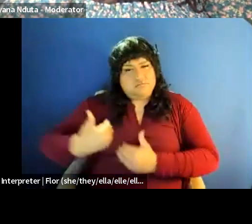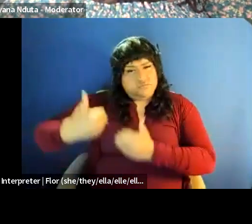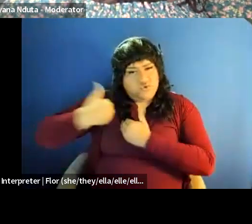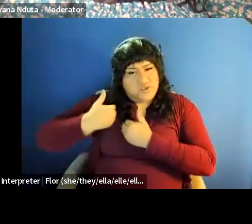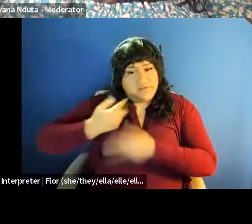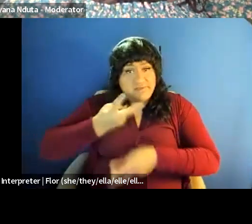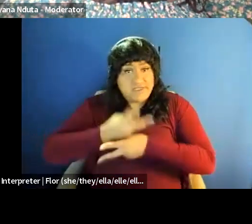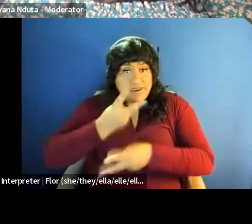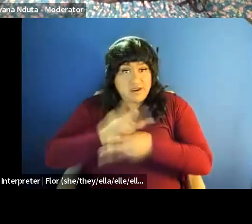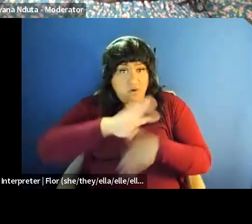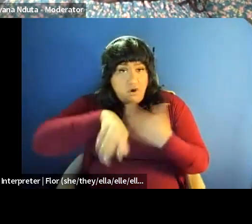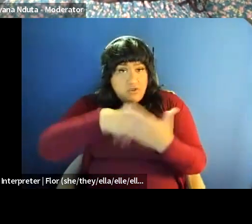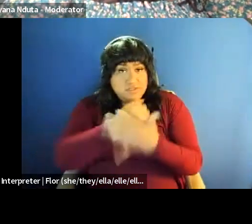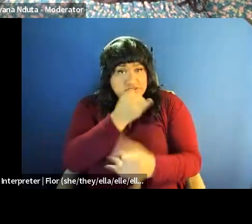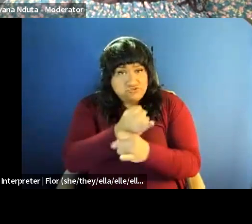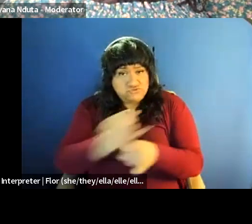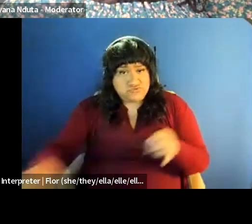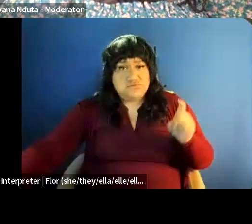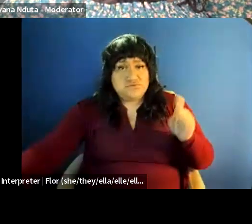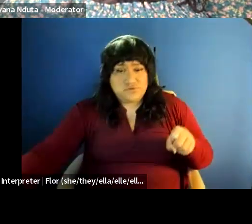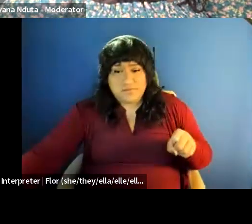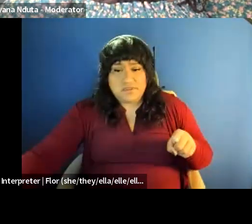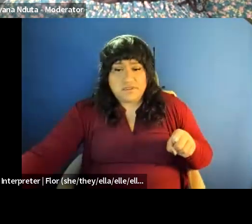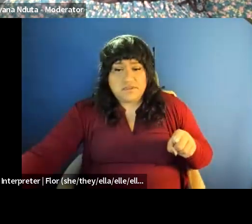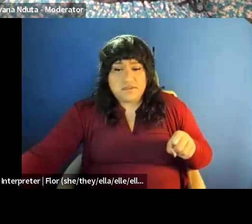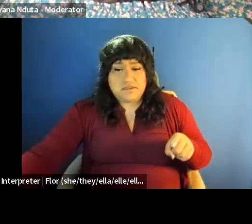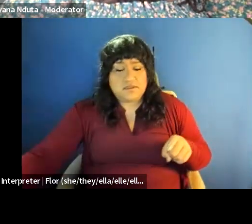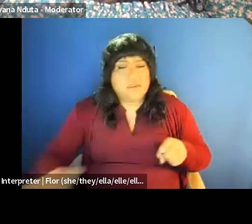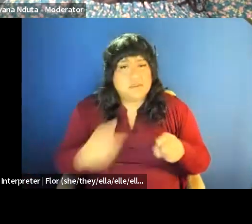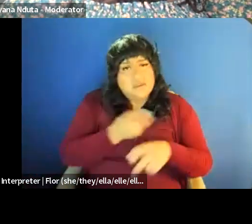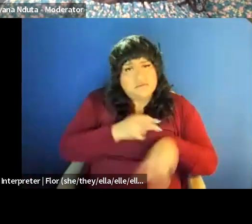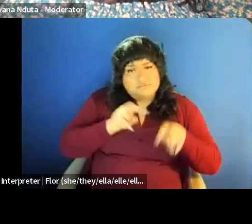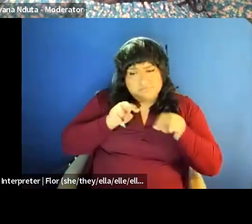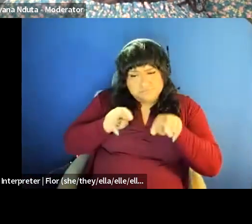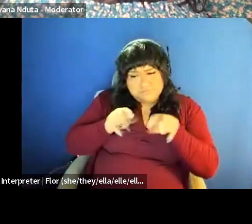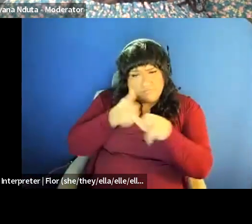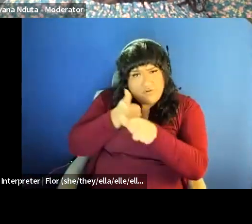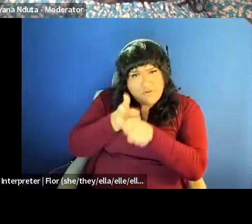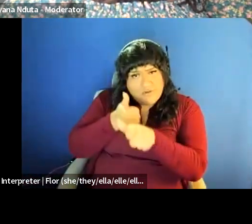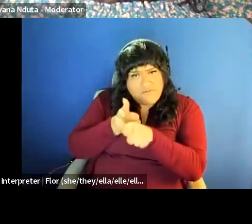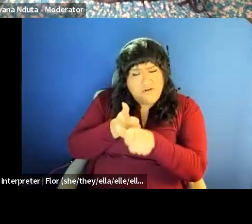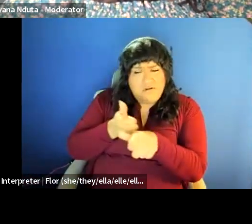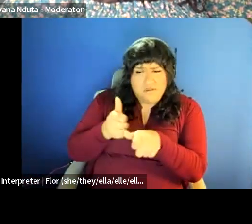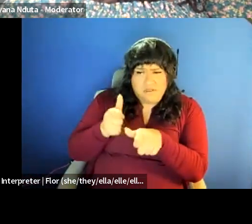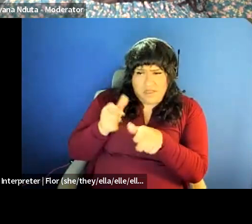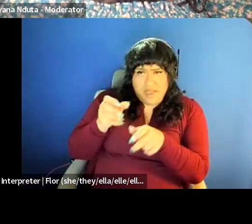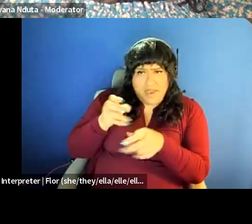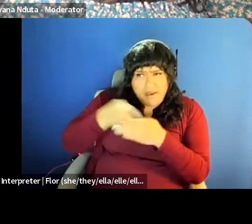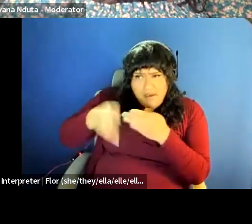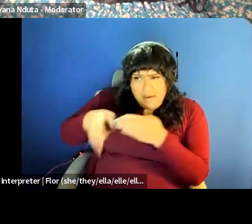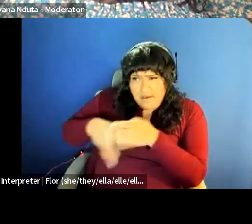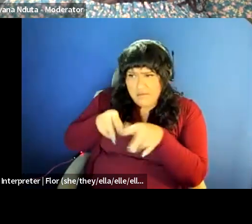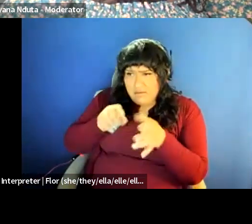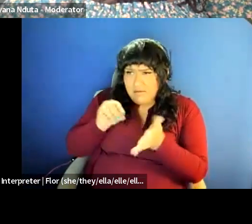these institutions should be tracking outcomes and showing us, well, what's happening to people who are going through these experiences? What do